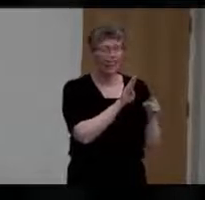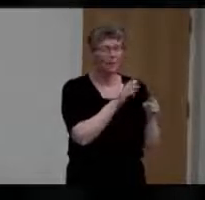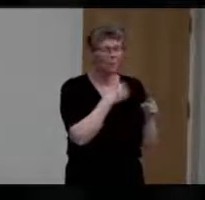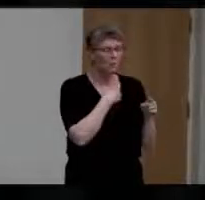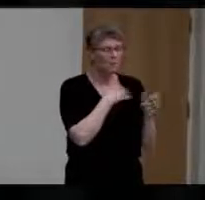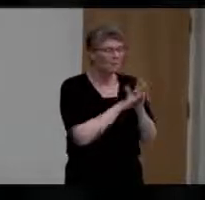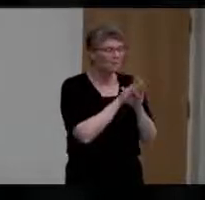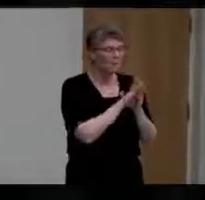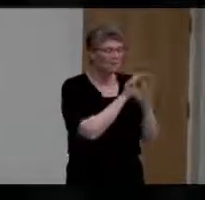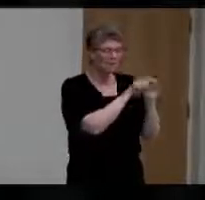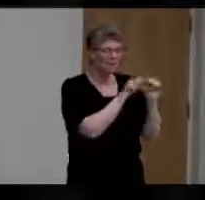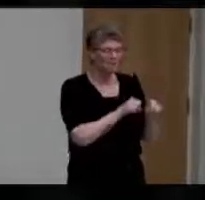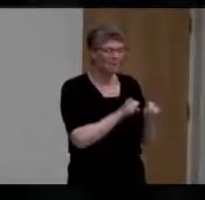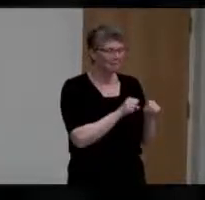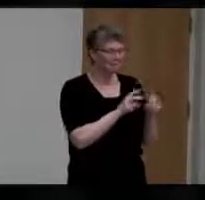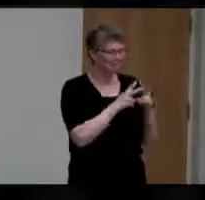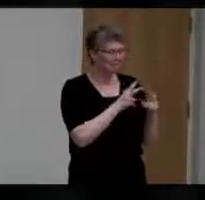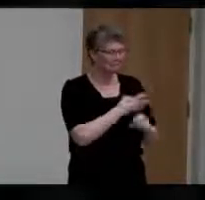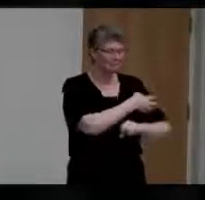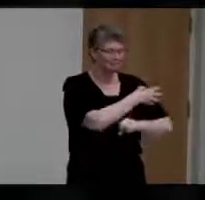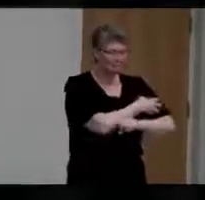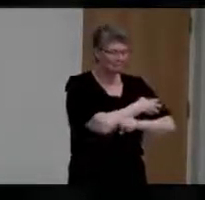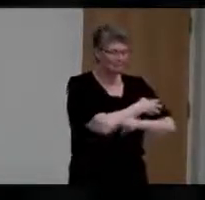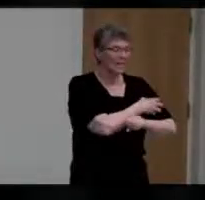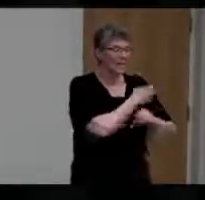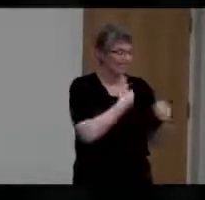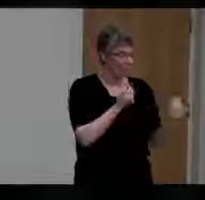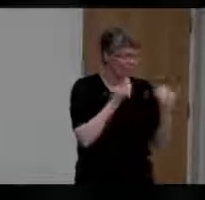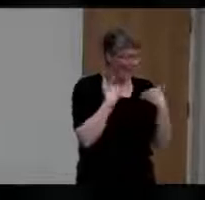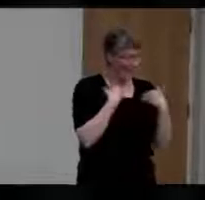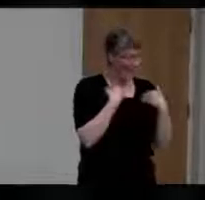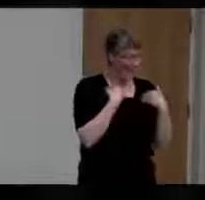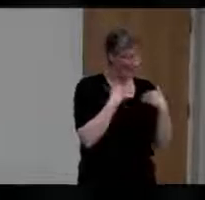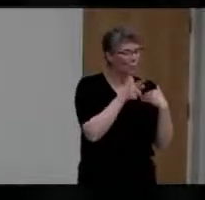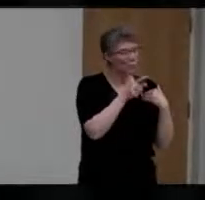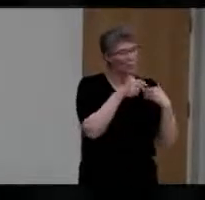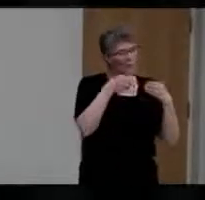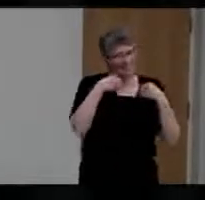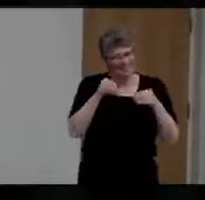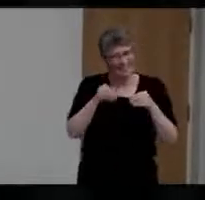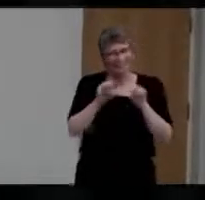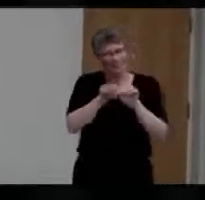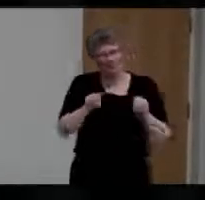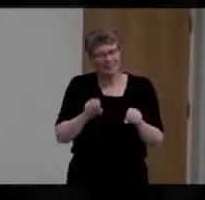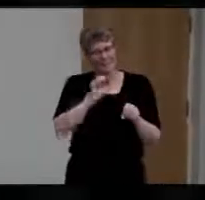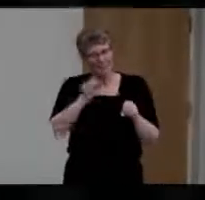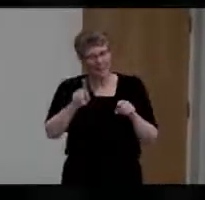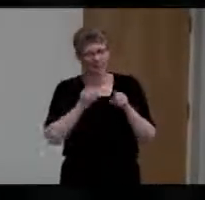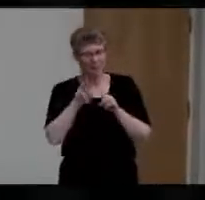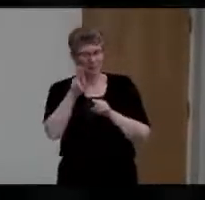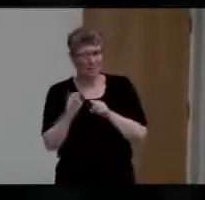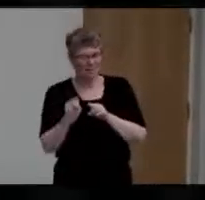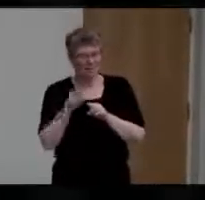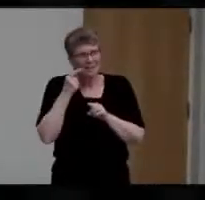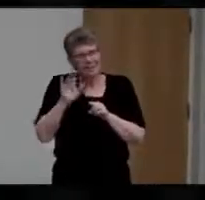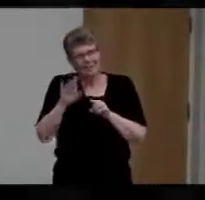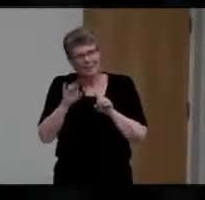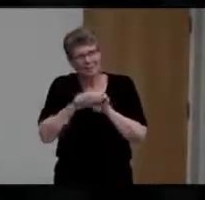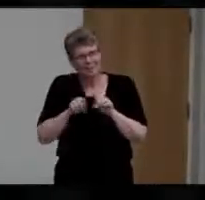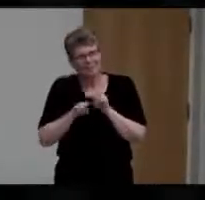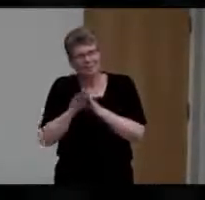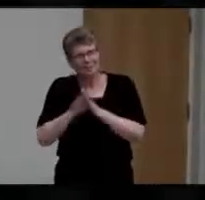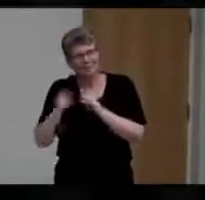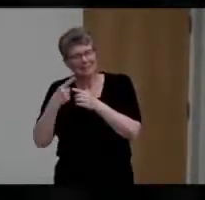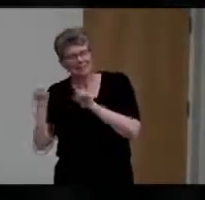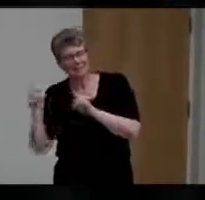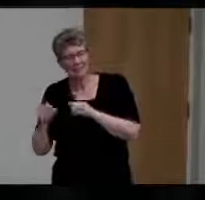because their system isn't set up to build databases like that. Or are we going to wait for someone else to do it in the UK or China